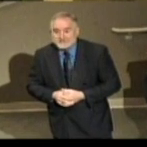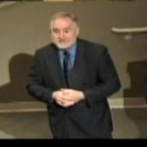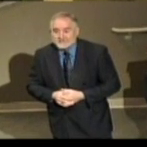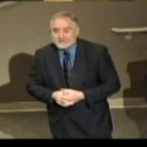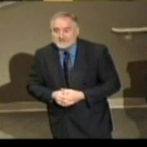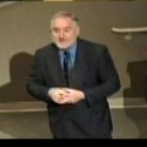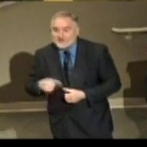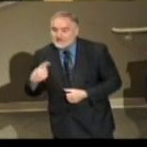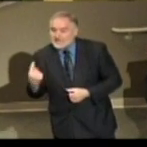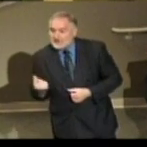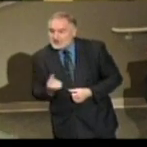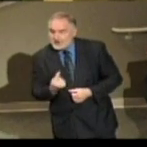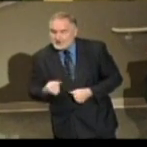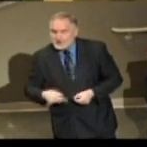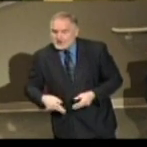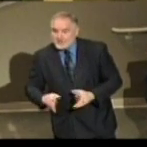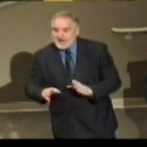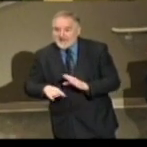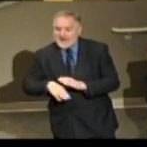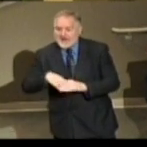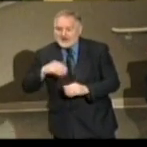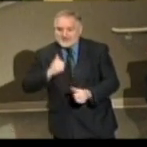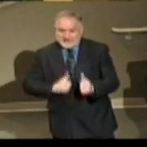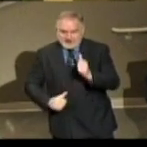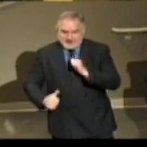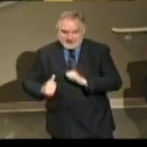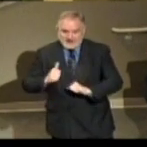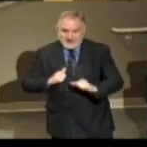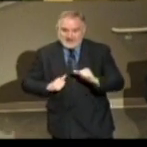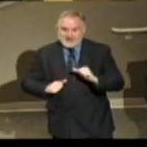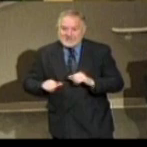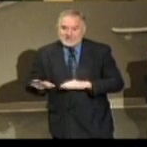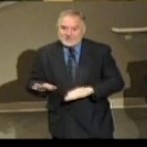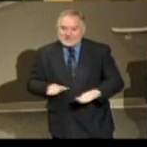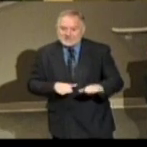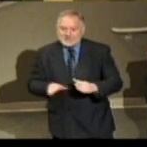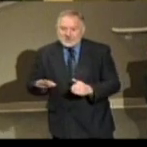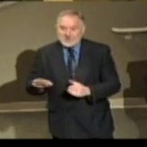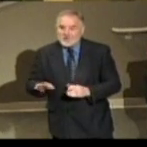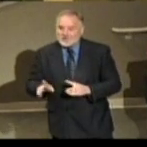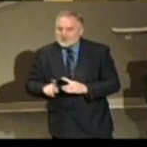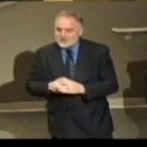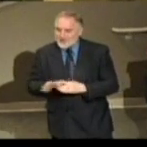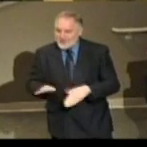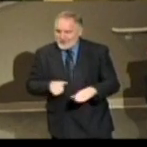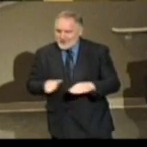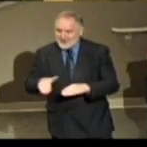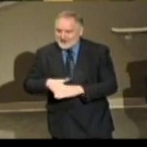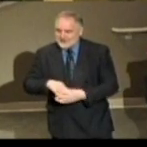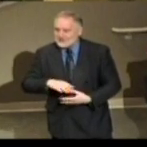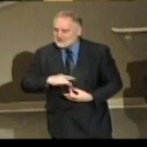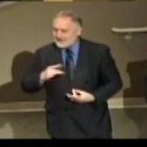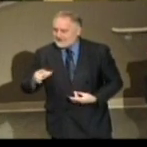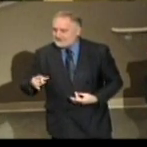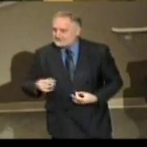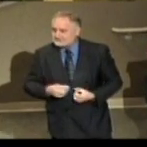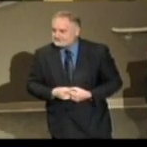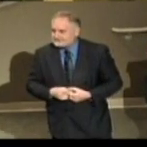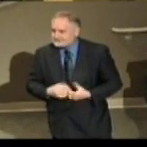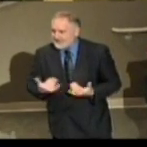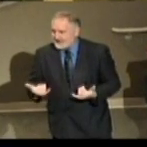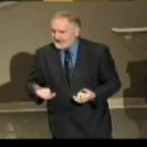The only way out of an act is to start walking in the Spirit.